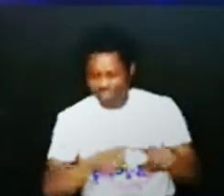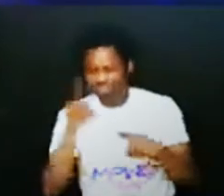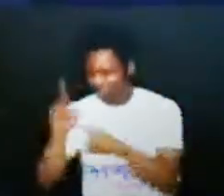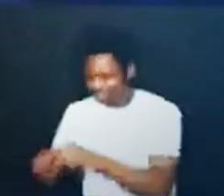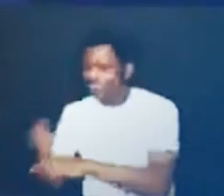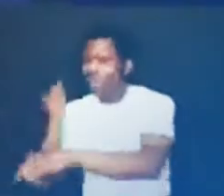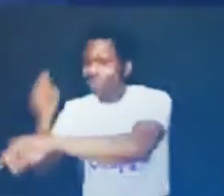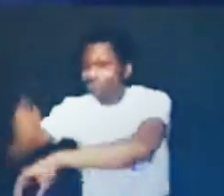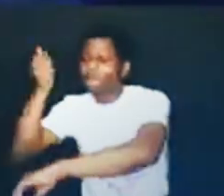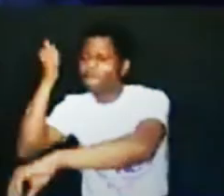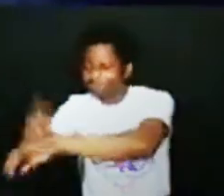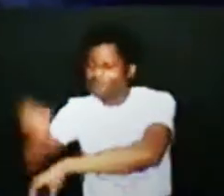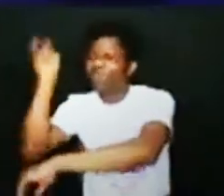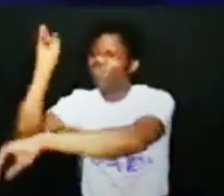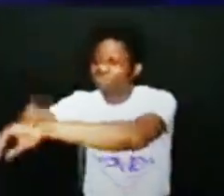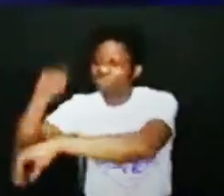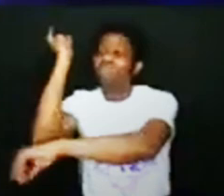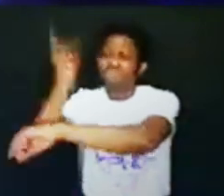Criticism.